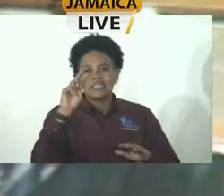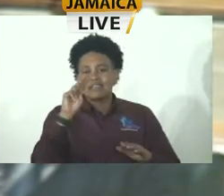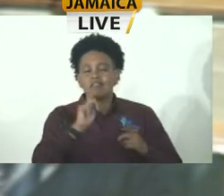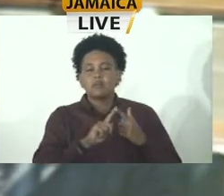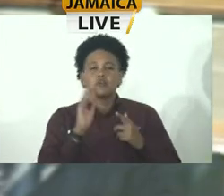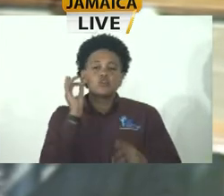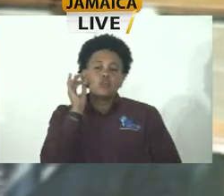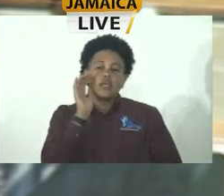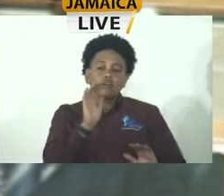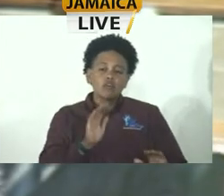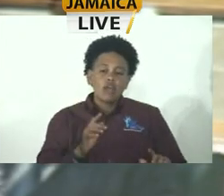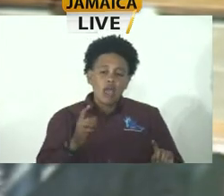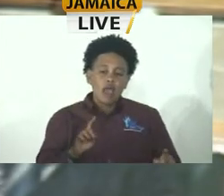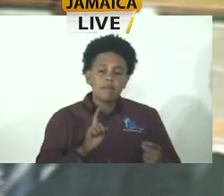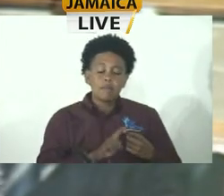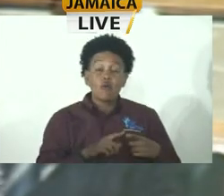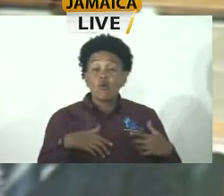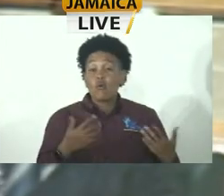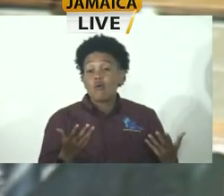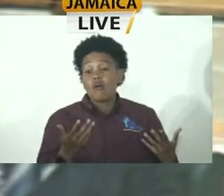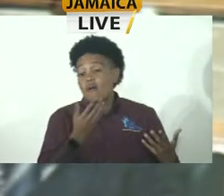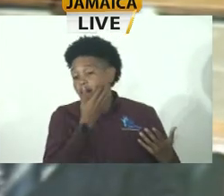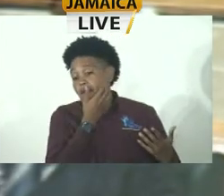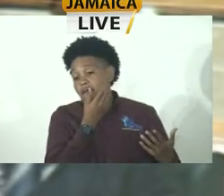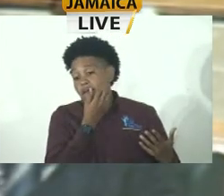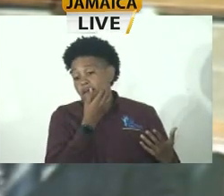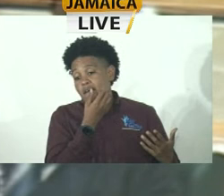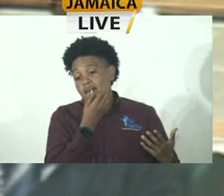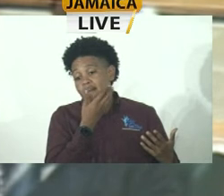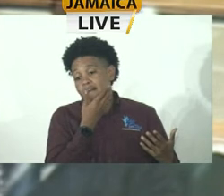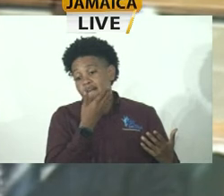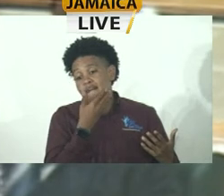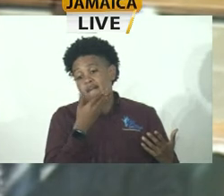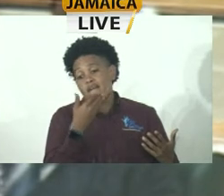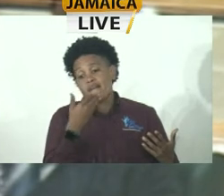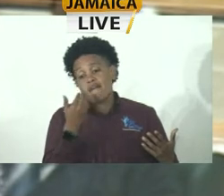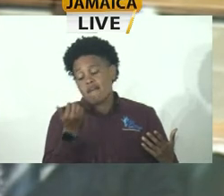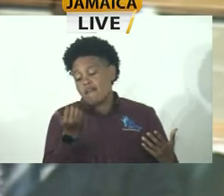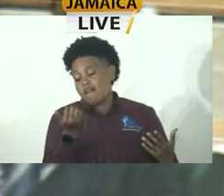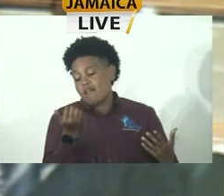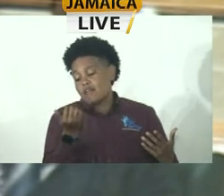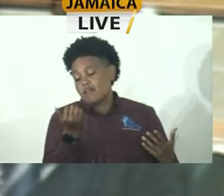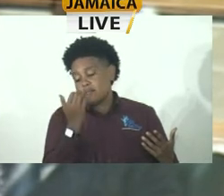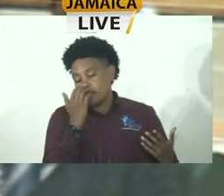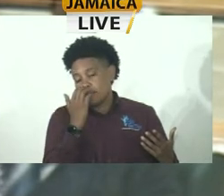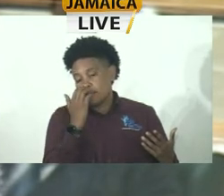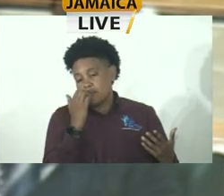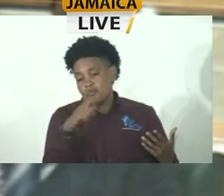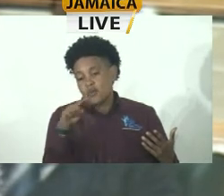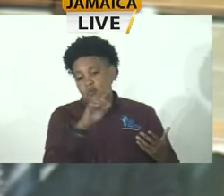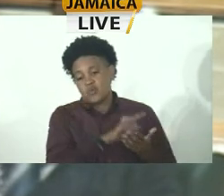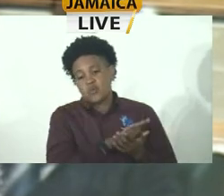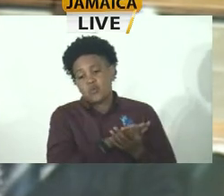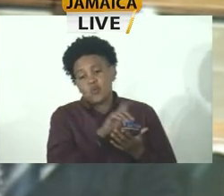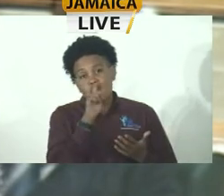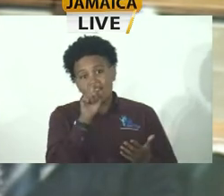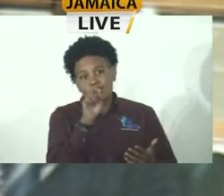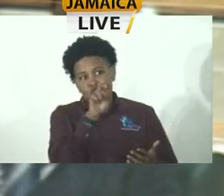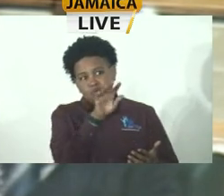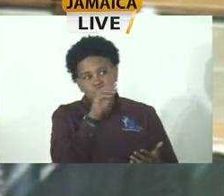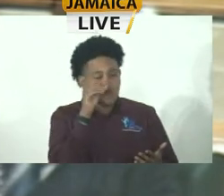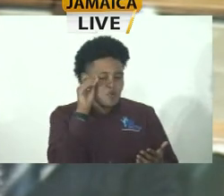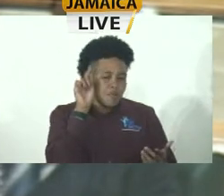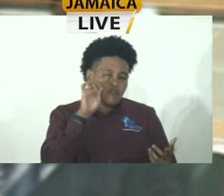radio stations and and those schools that actually come to your home and